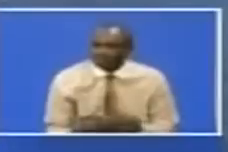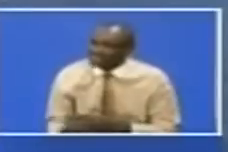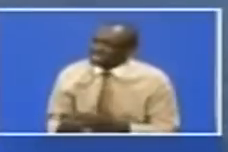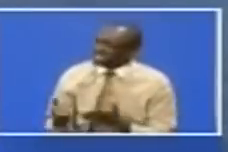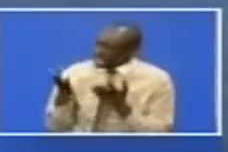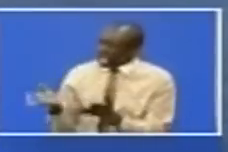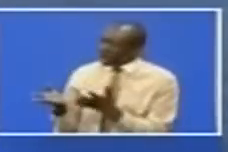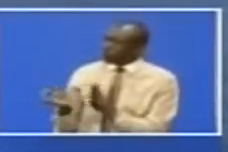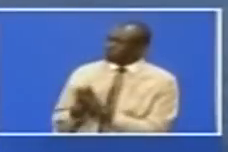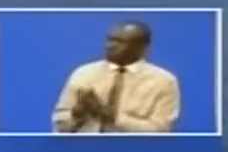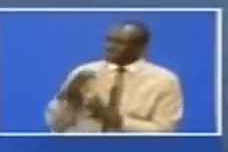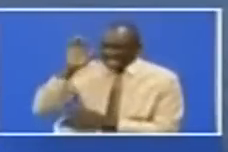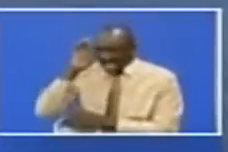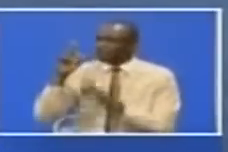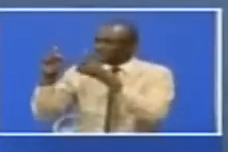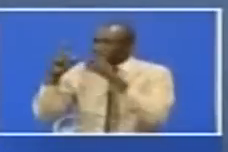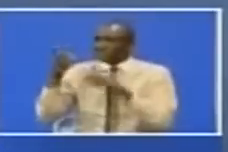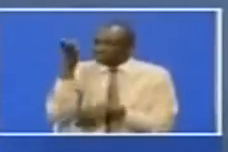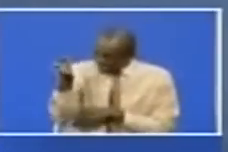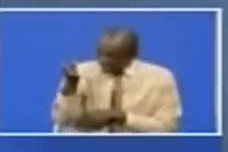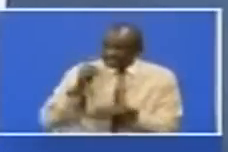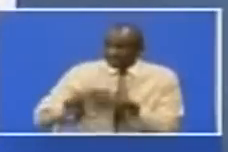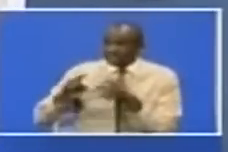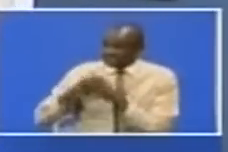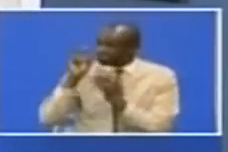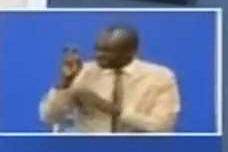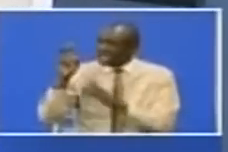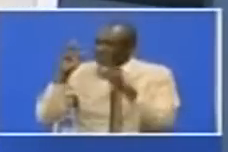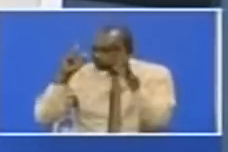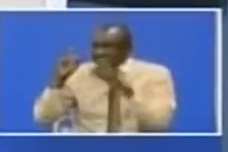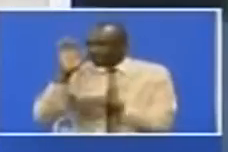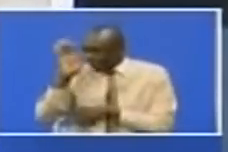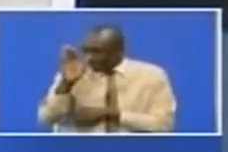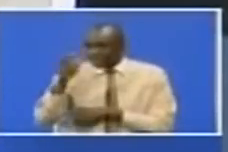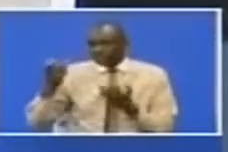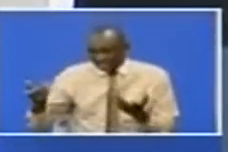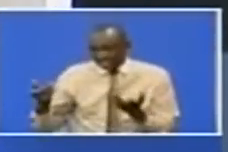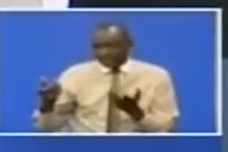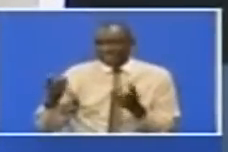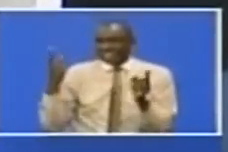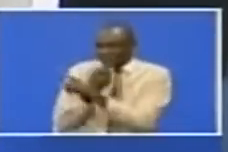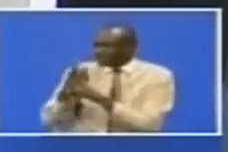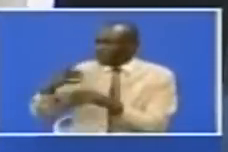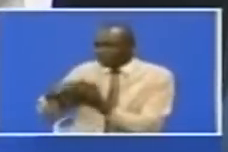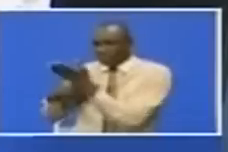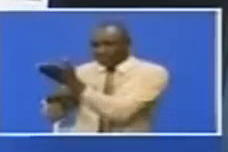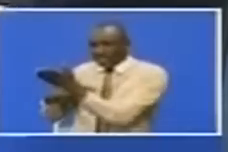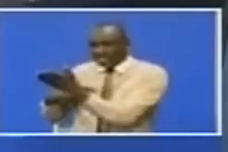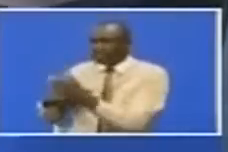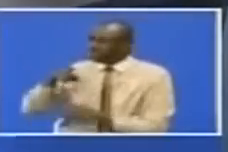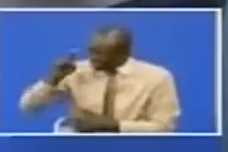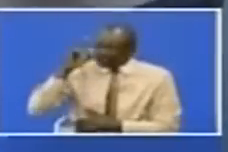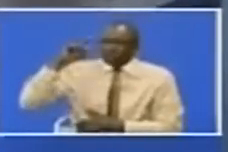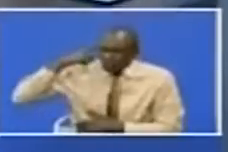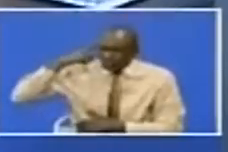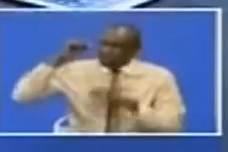because I mean there are pictures and you know my director will start rolling the pictures mm-hmm. of you actually praying to this mammoths of crowds mm-hmm. I mean did you ever think that